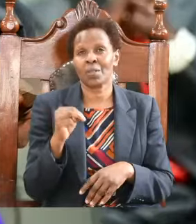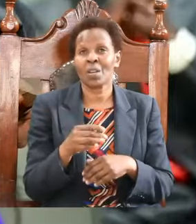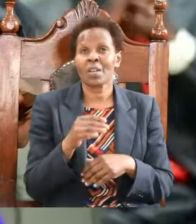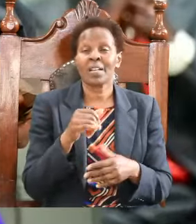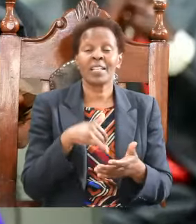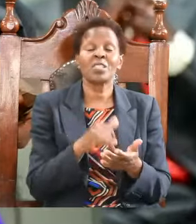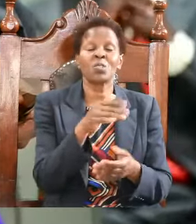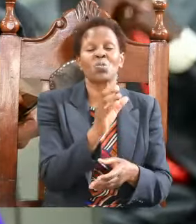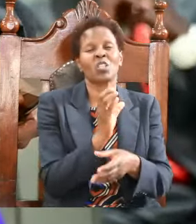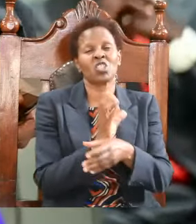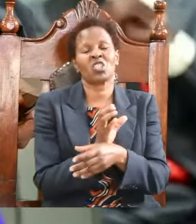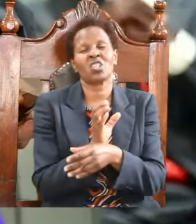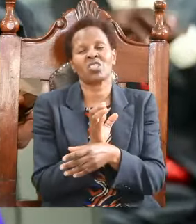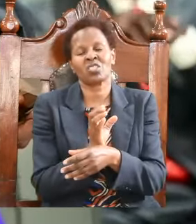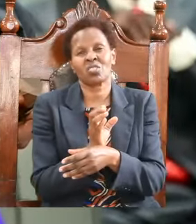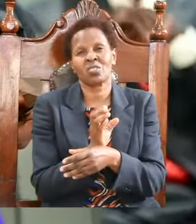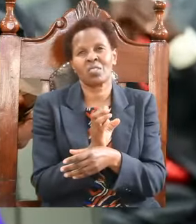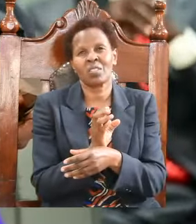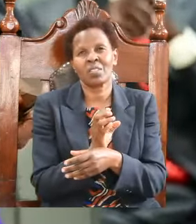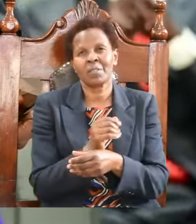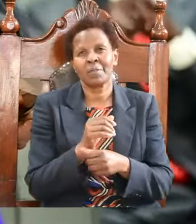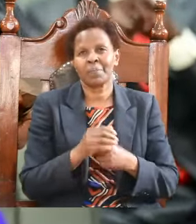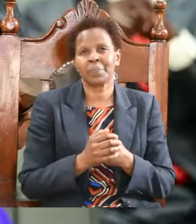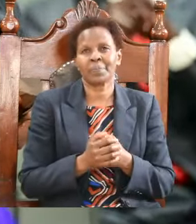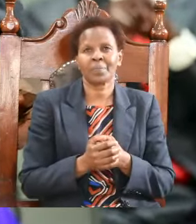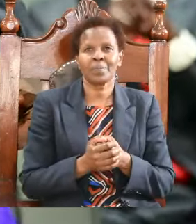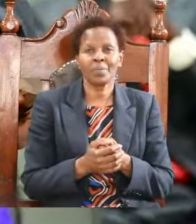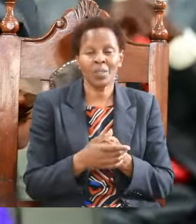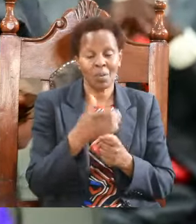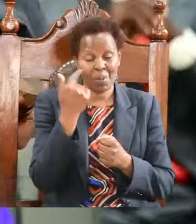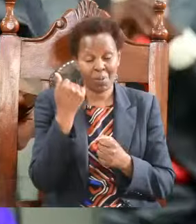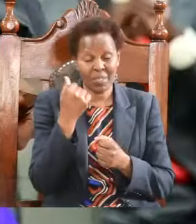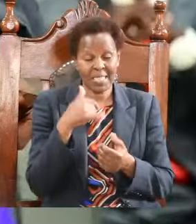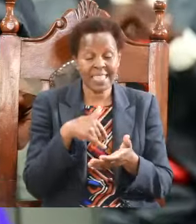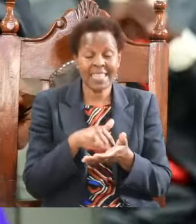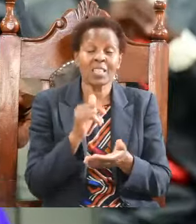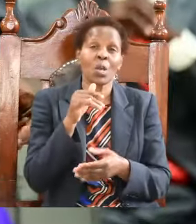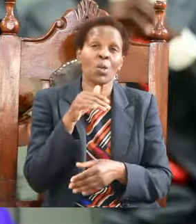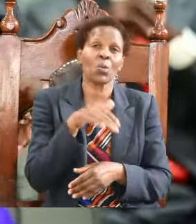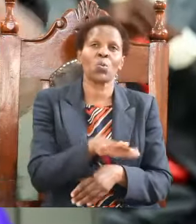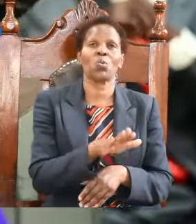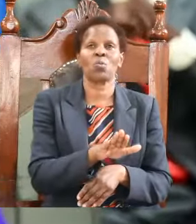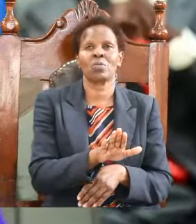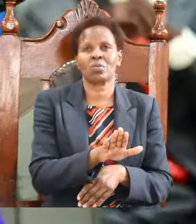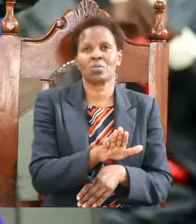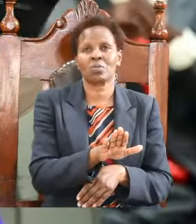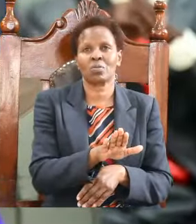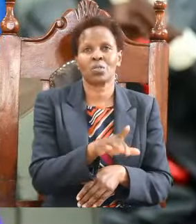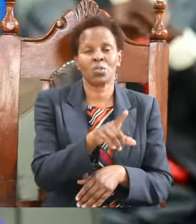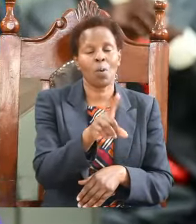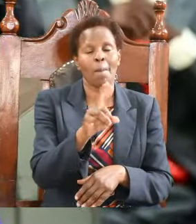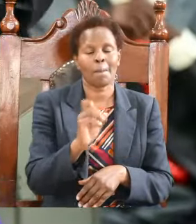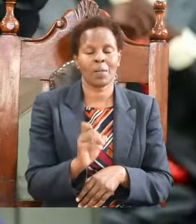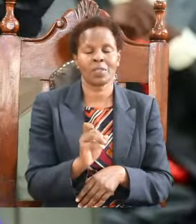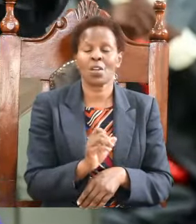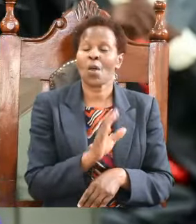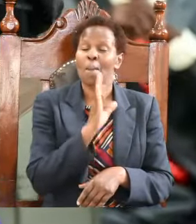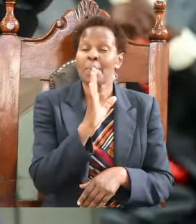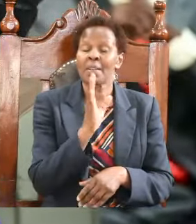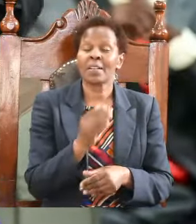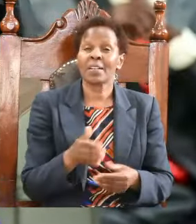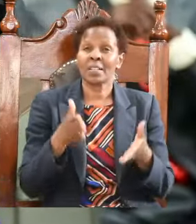are a shareholder. Yeah, you are shareholder. So because you are shareholder, you must be here to